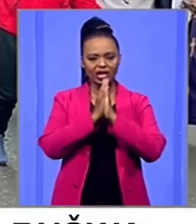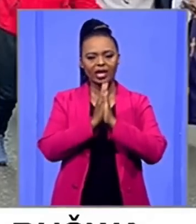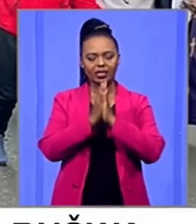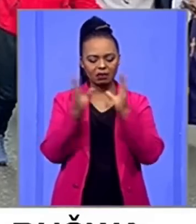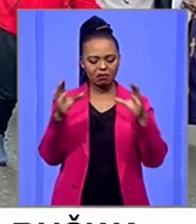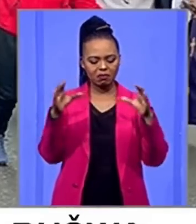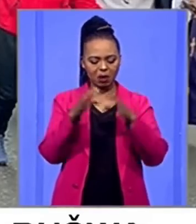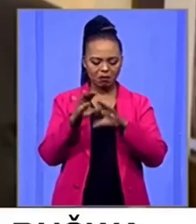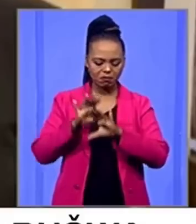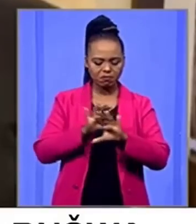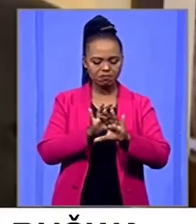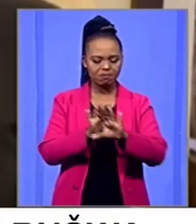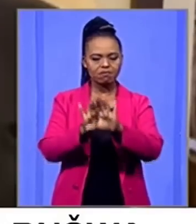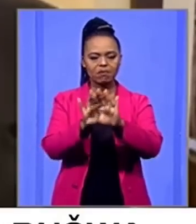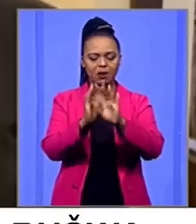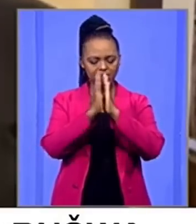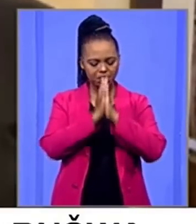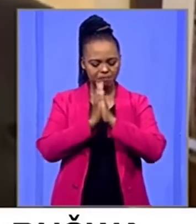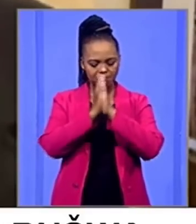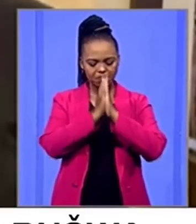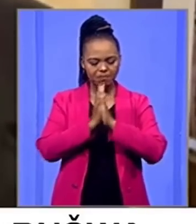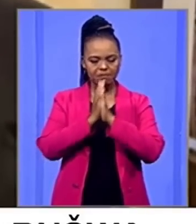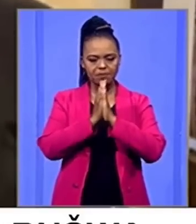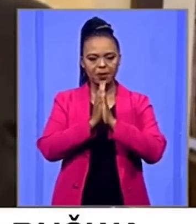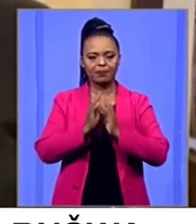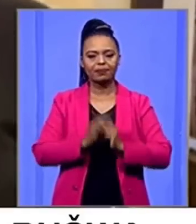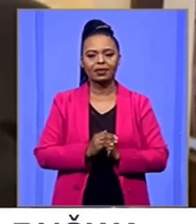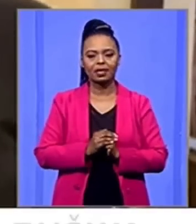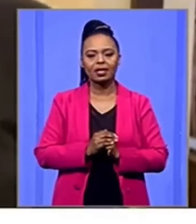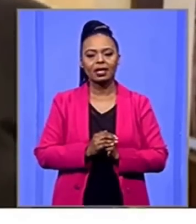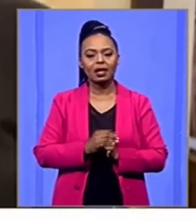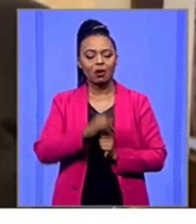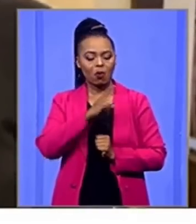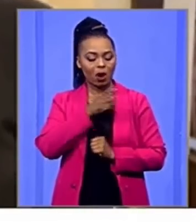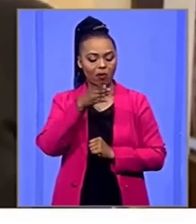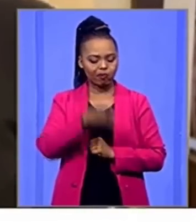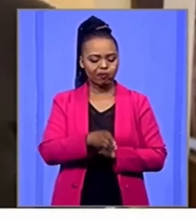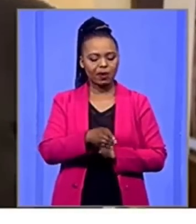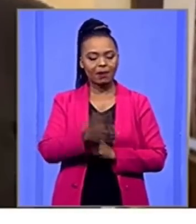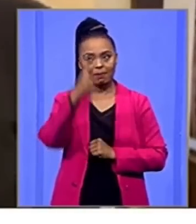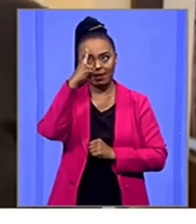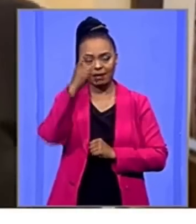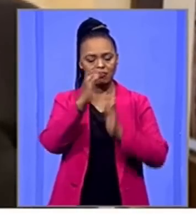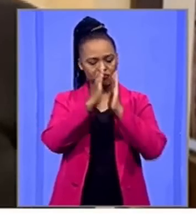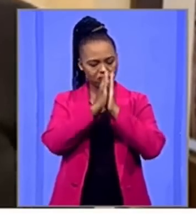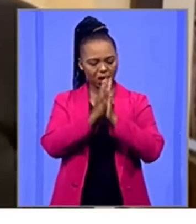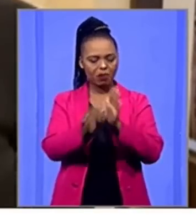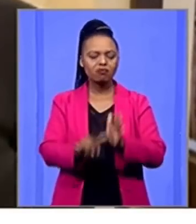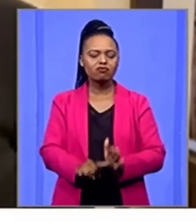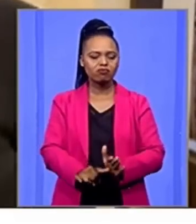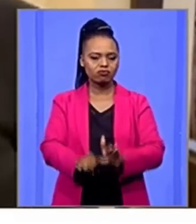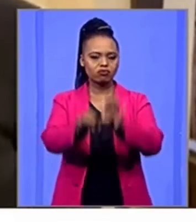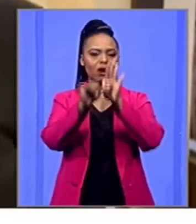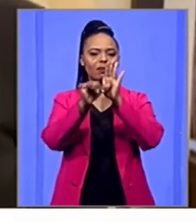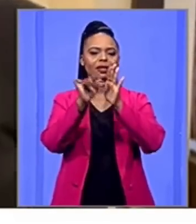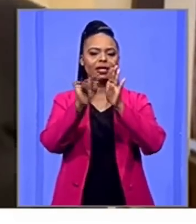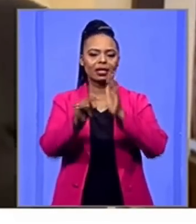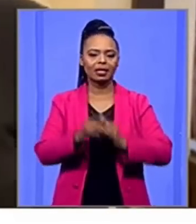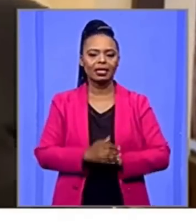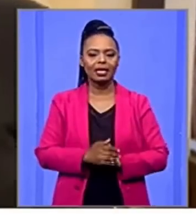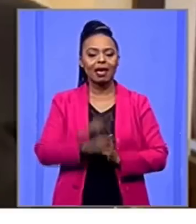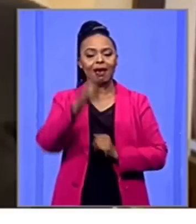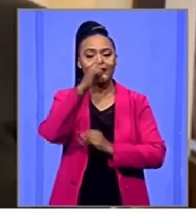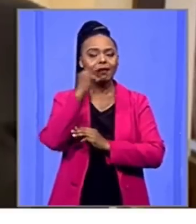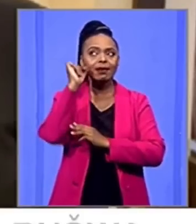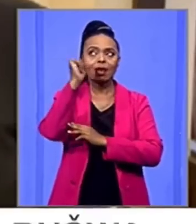molaetsa wa tshegetso. We believe that prayer is important, and that's why we are here, but it is also a pastoral presence that says, in the